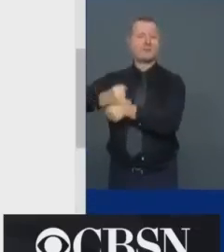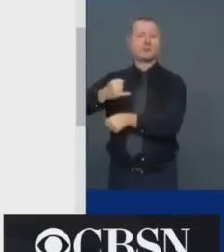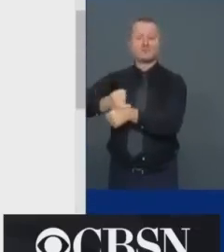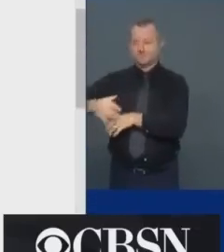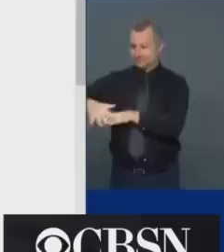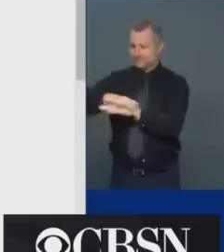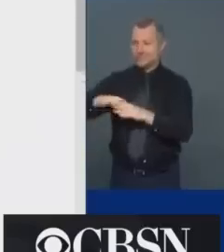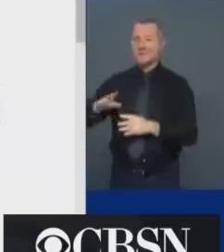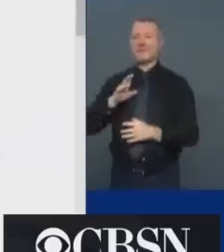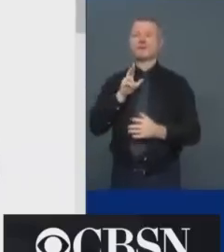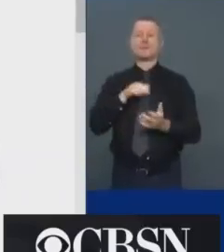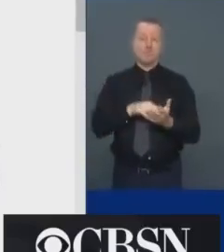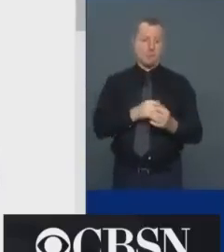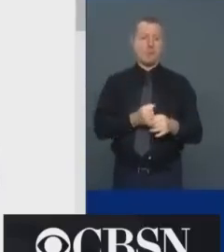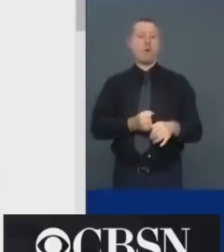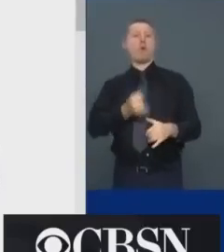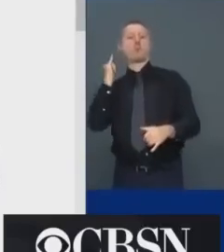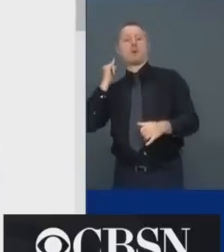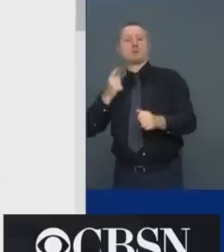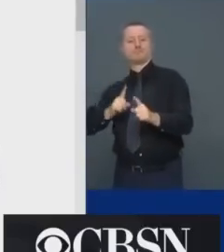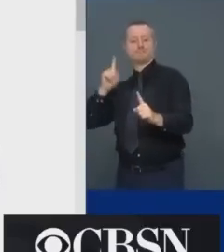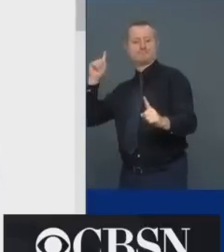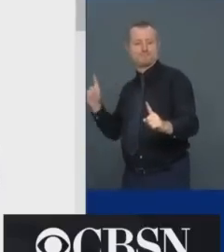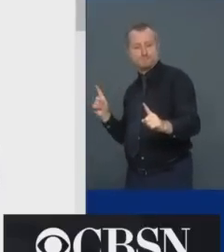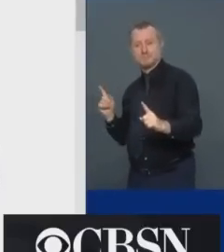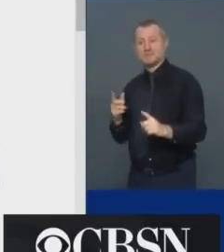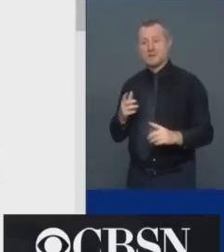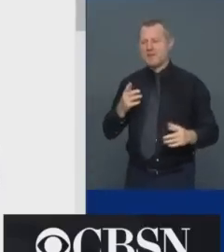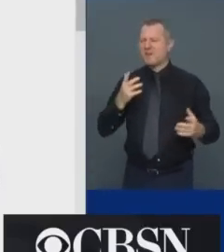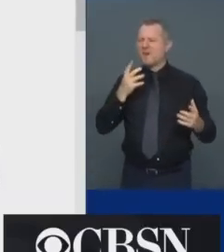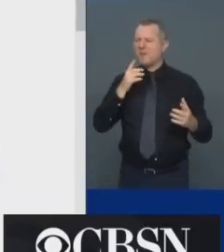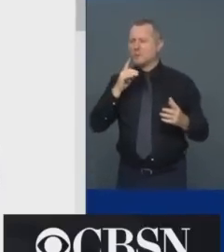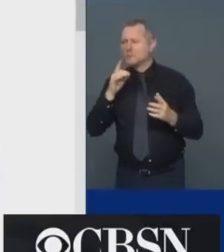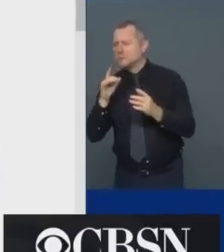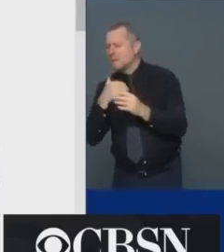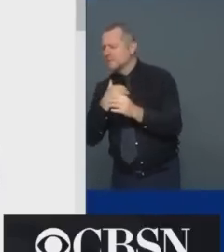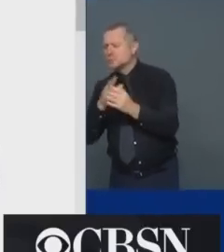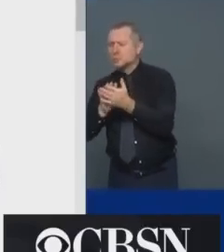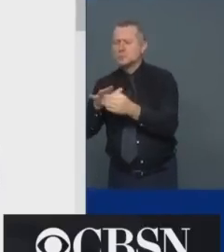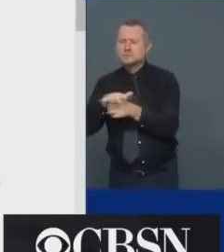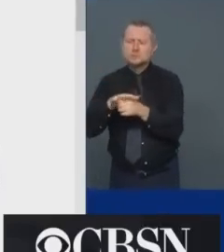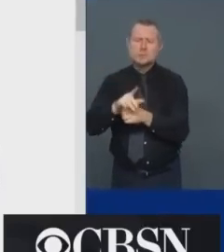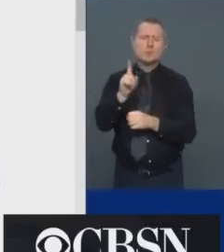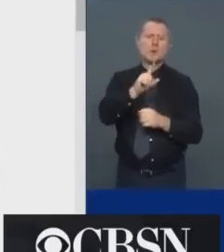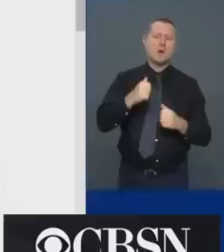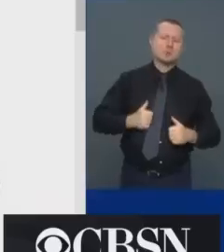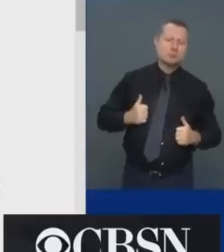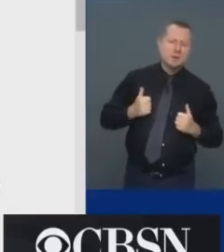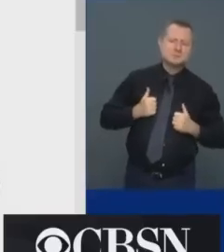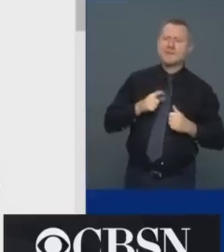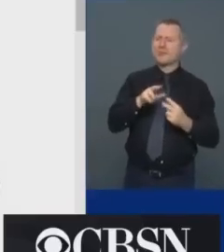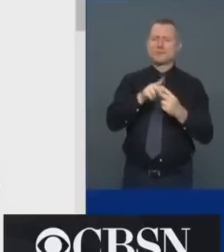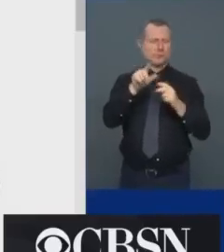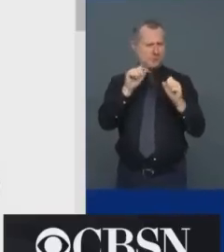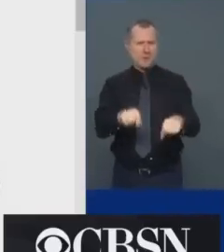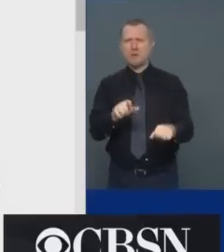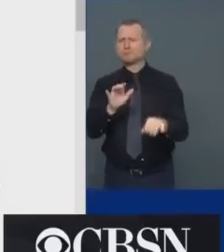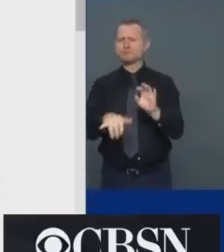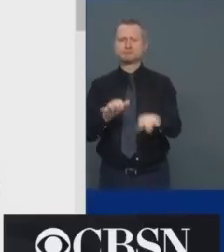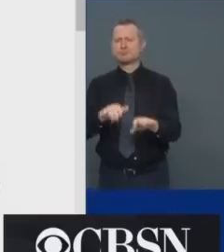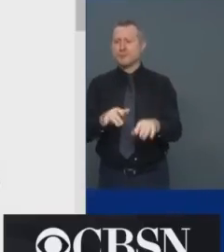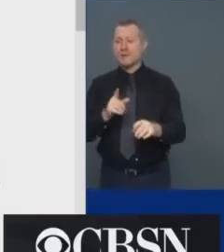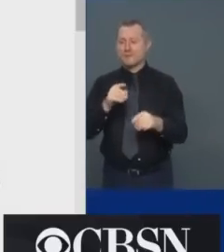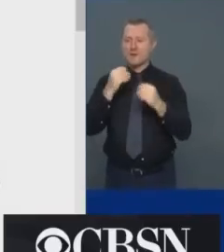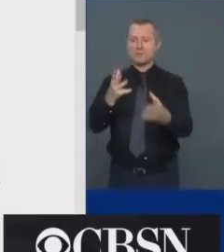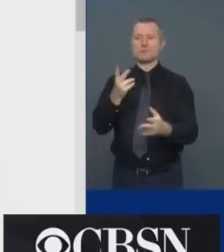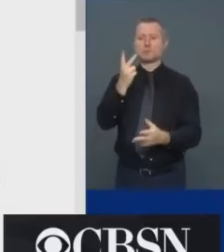this, you can search us by the school district, you can search us by your address, and it will give now 2 sets of